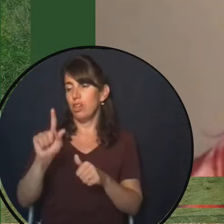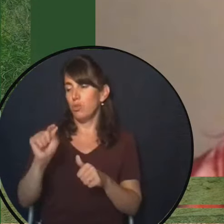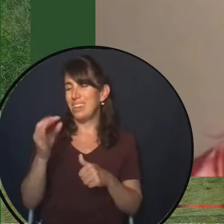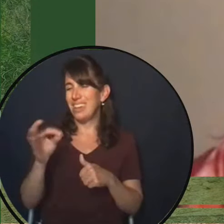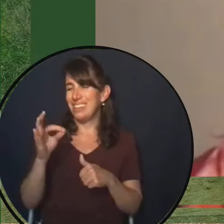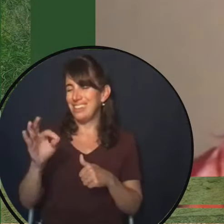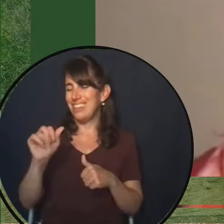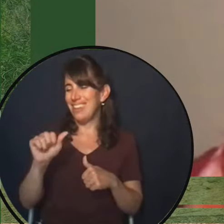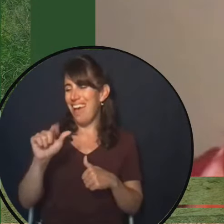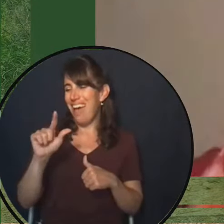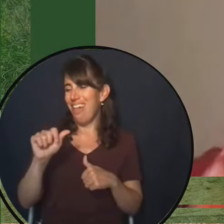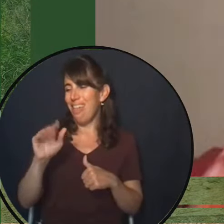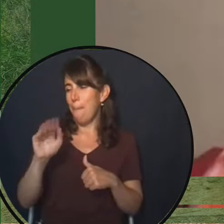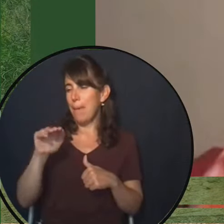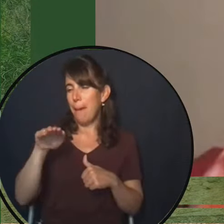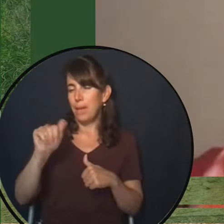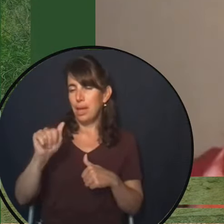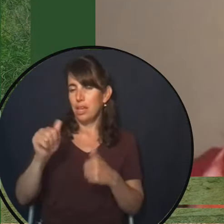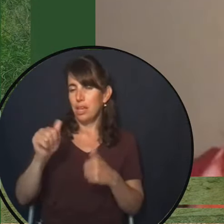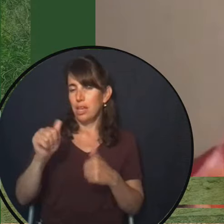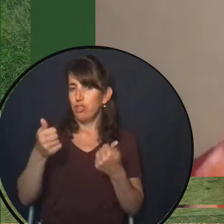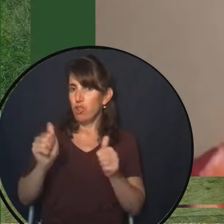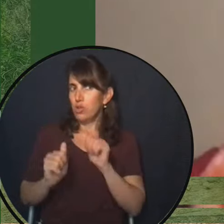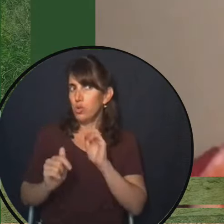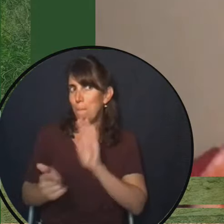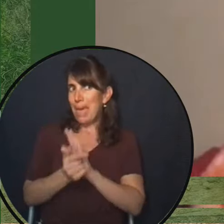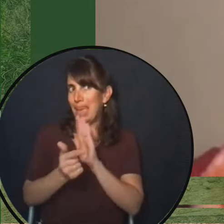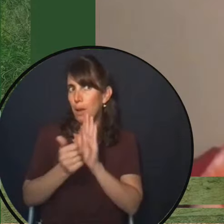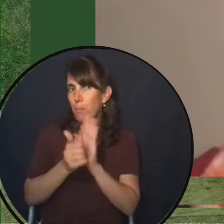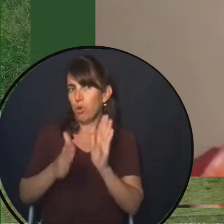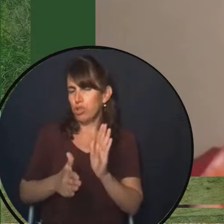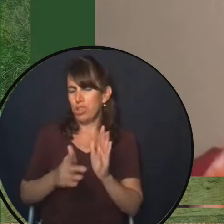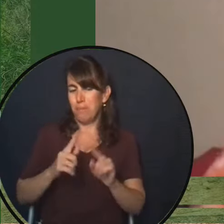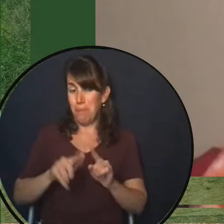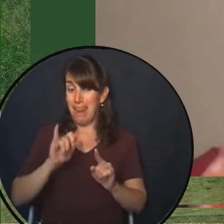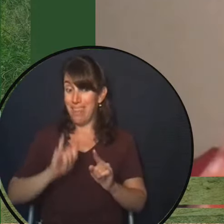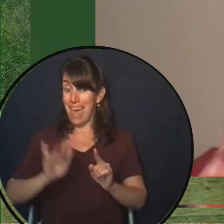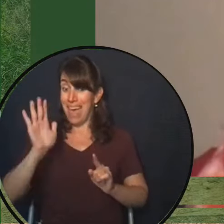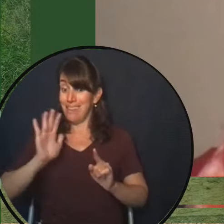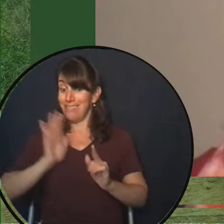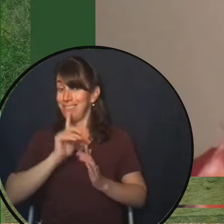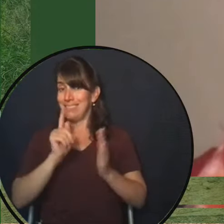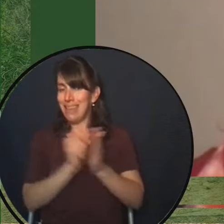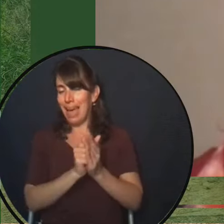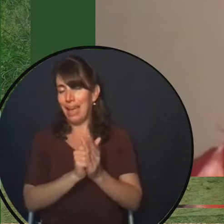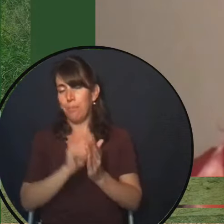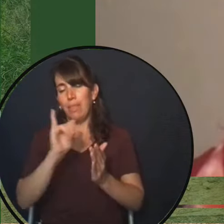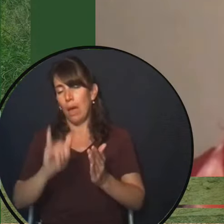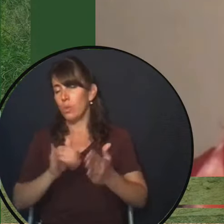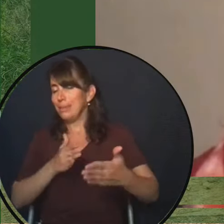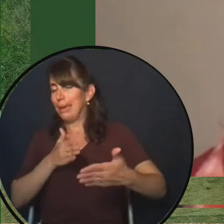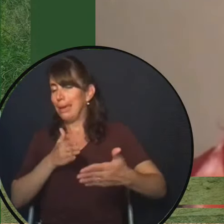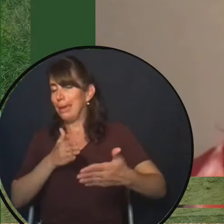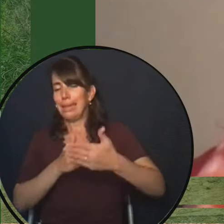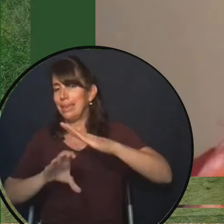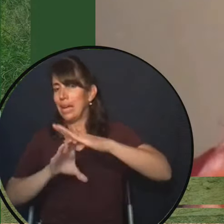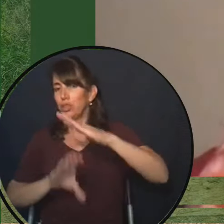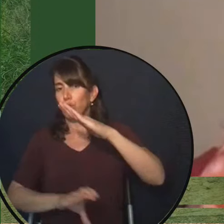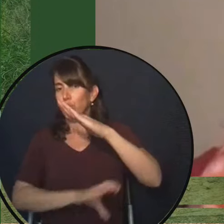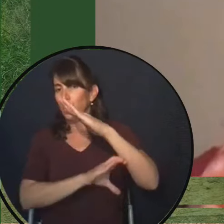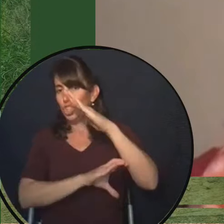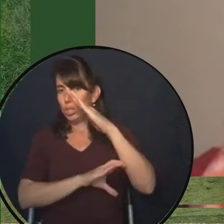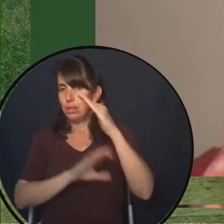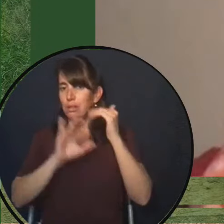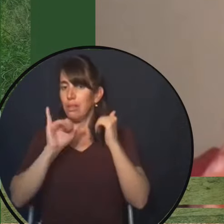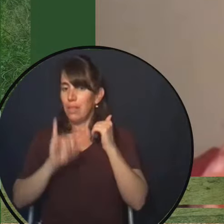ban abortion, but that was unconstitutional at the time. And in the wake of that, we saw our first big criminalization case